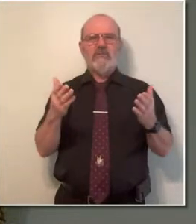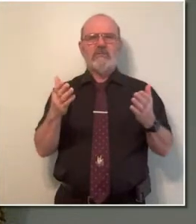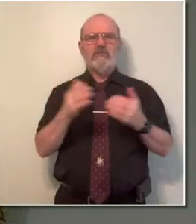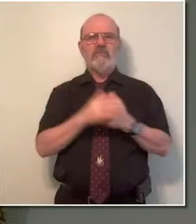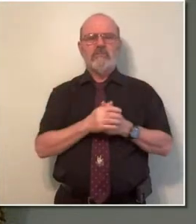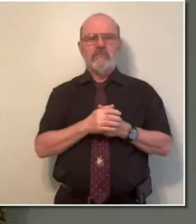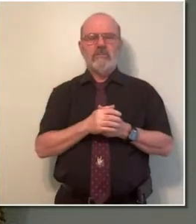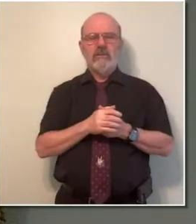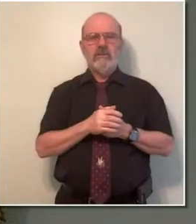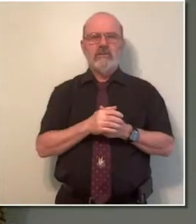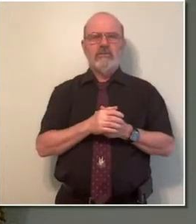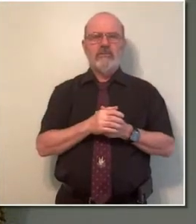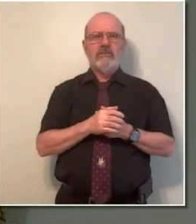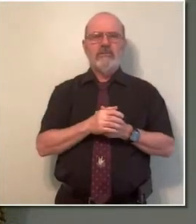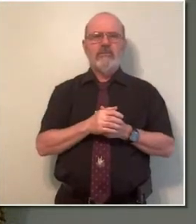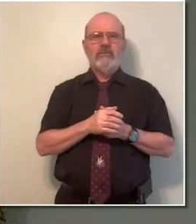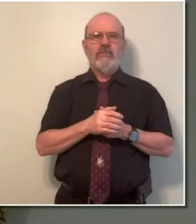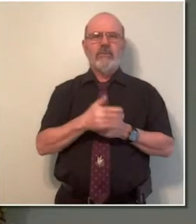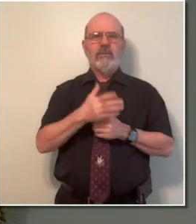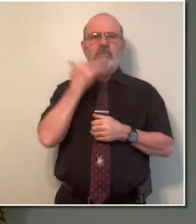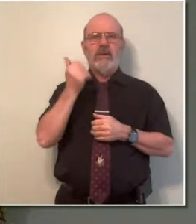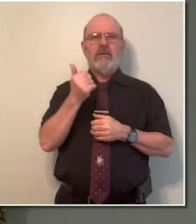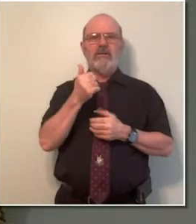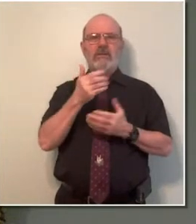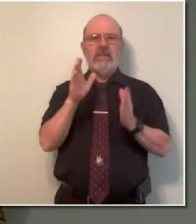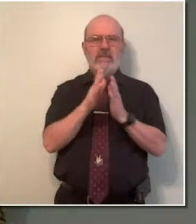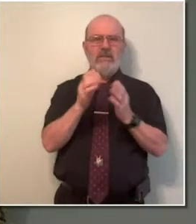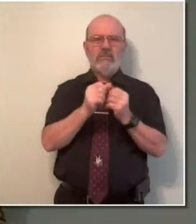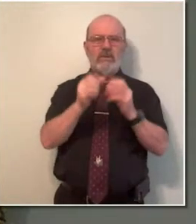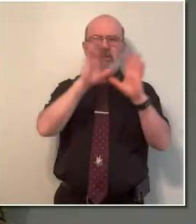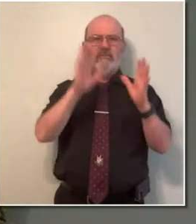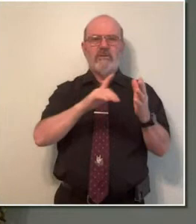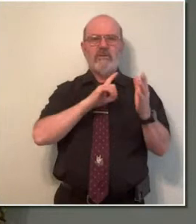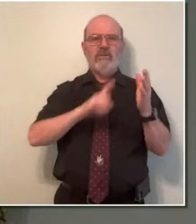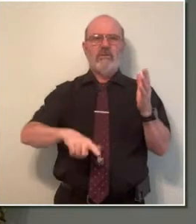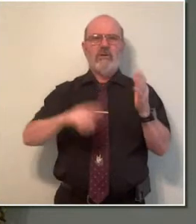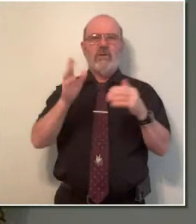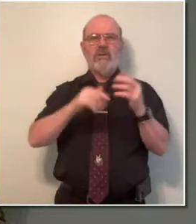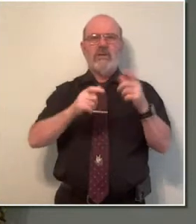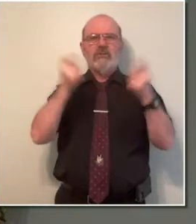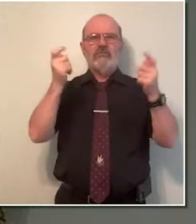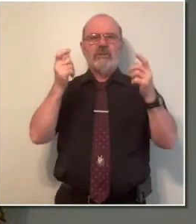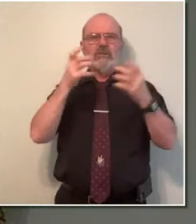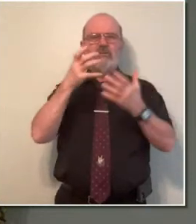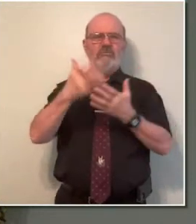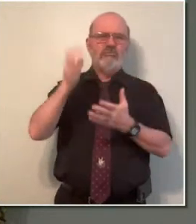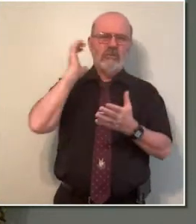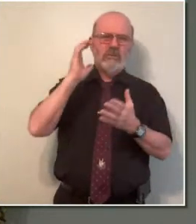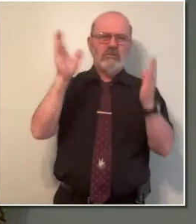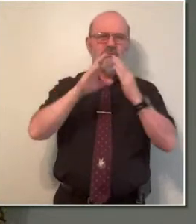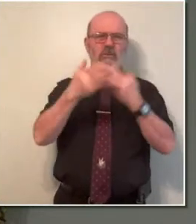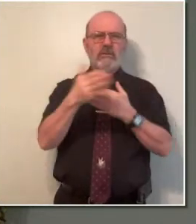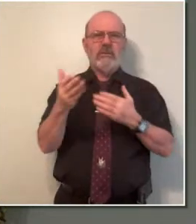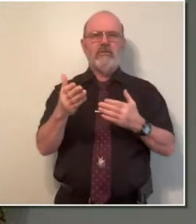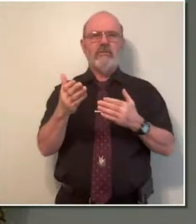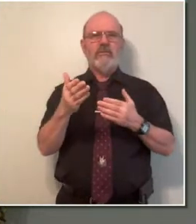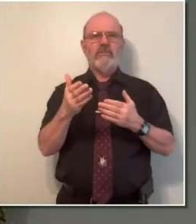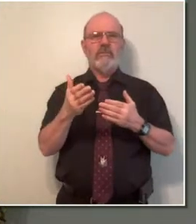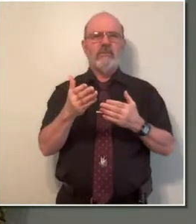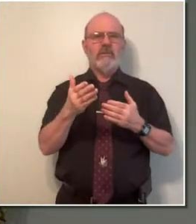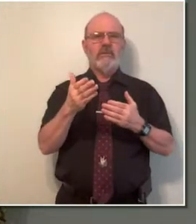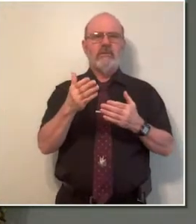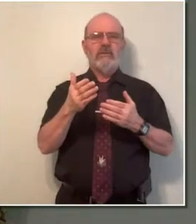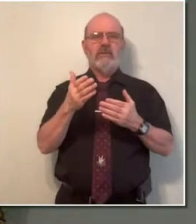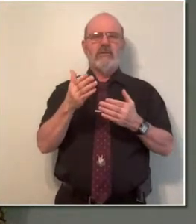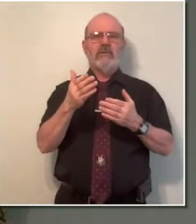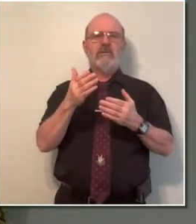wise nugget right there. Better is little with the fear of the Lord than great treasure and trouble therewith. Proverbs 16 and verse